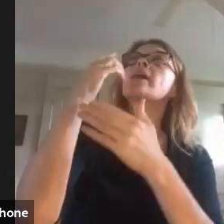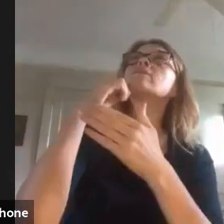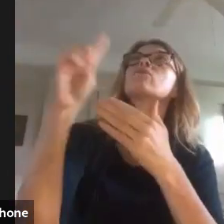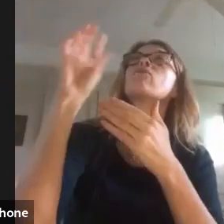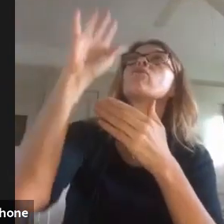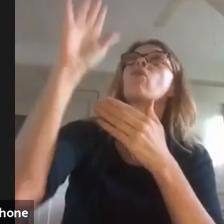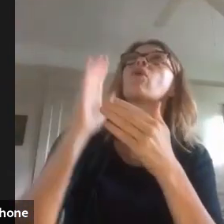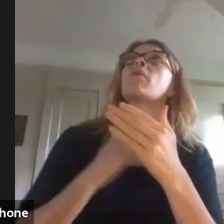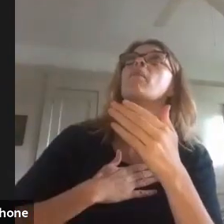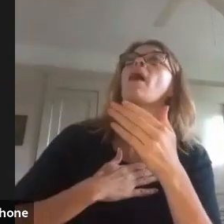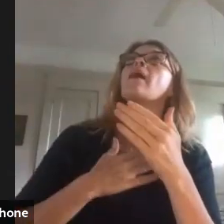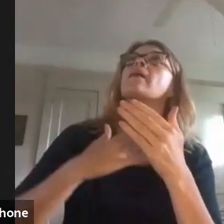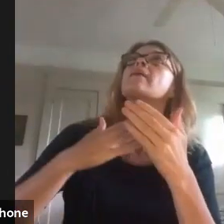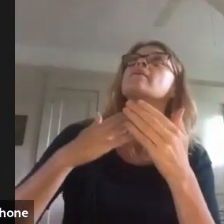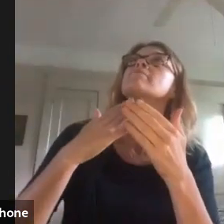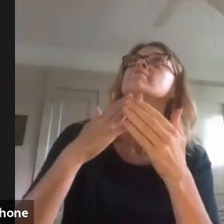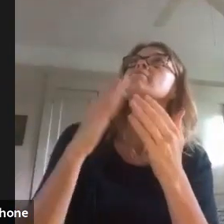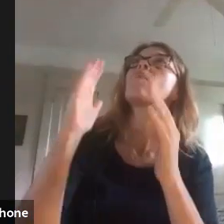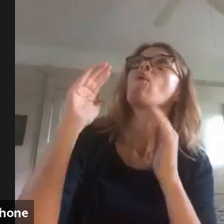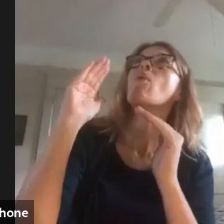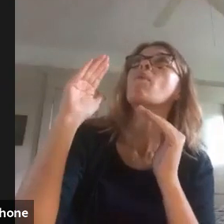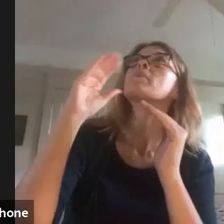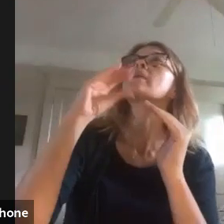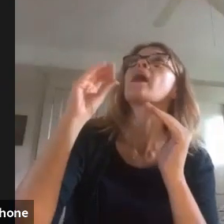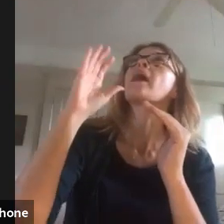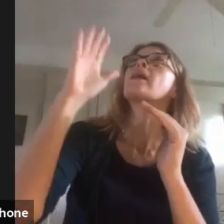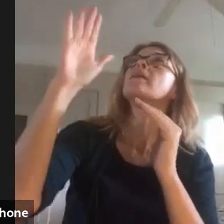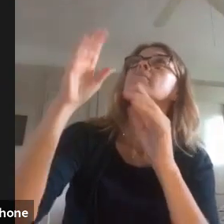Let us confess our sins against God and our neighbor.